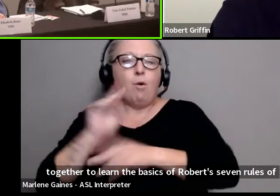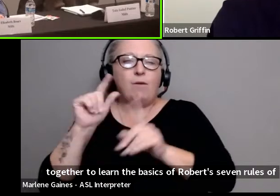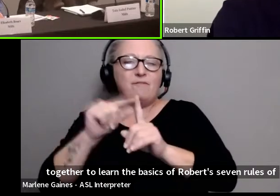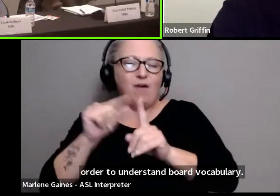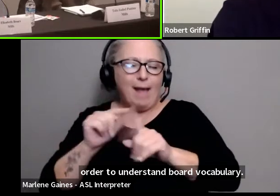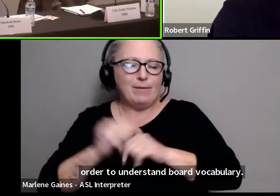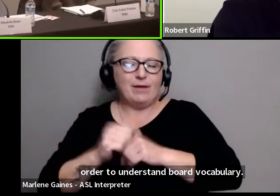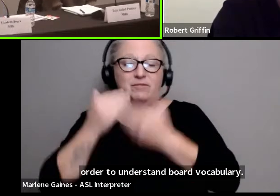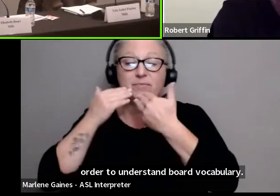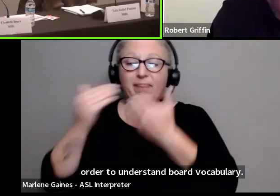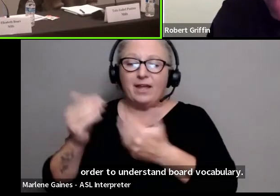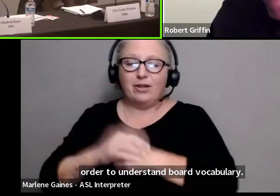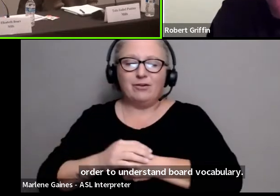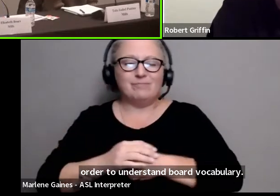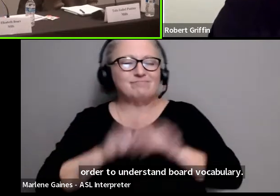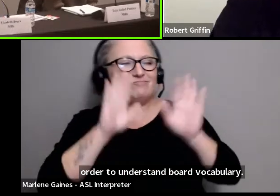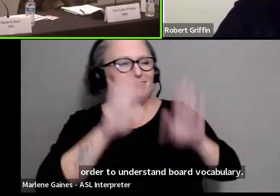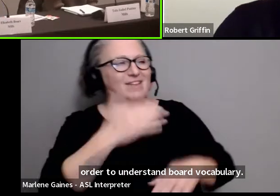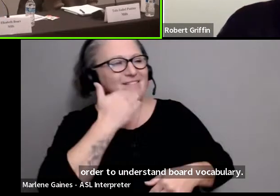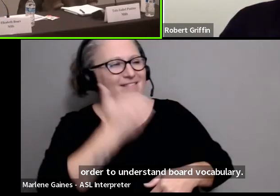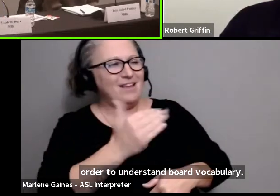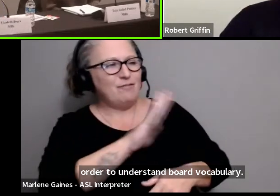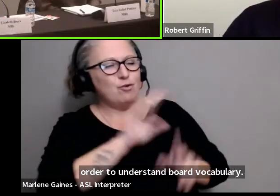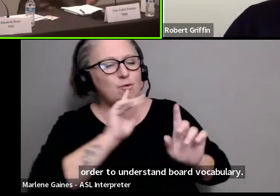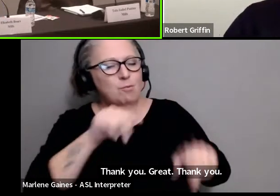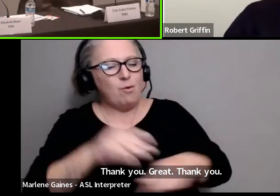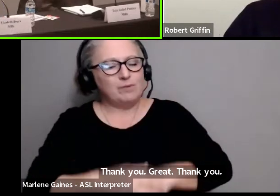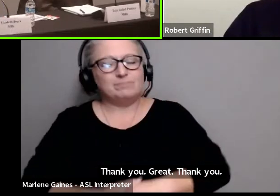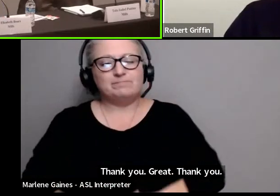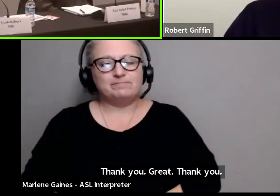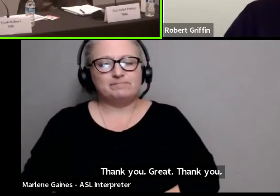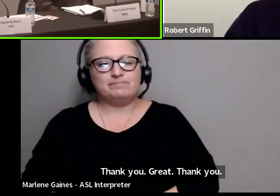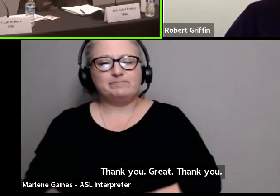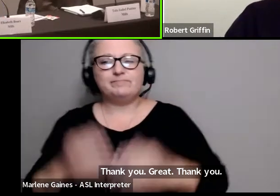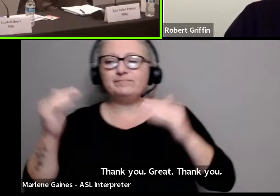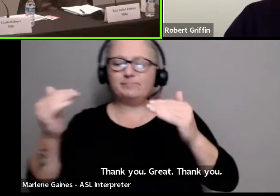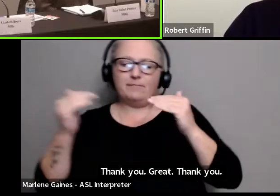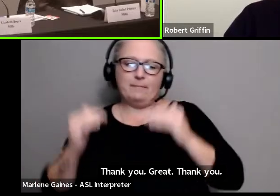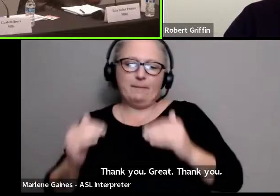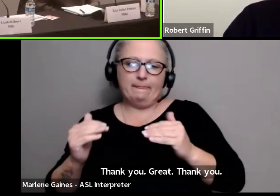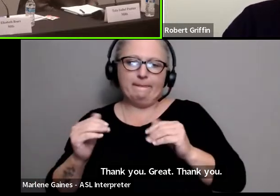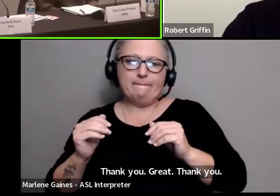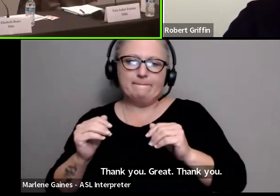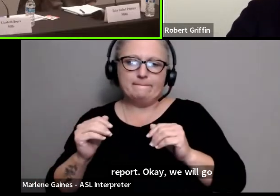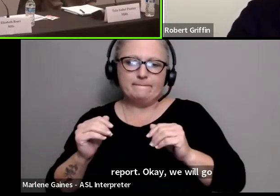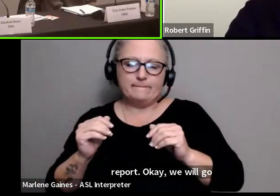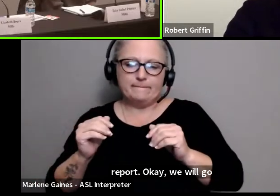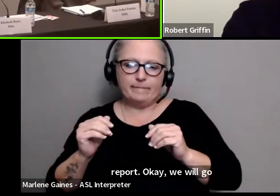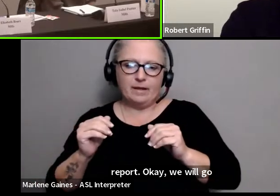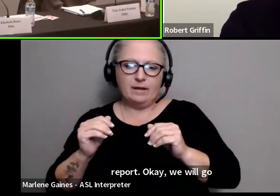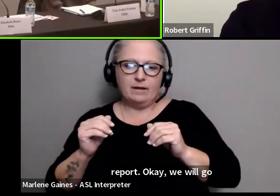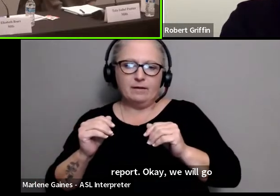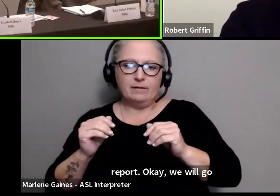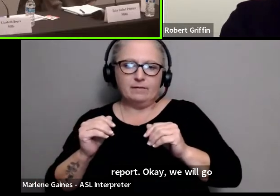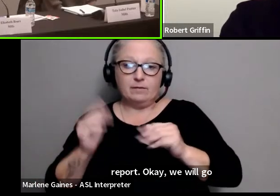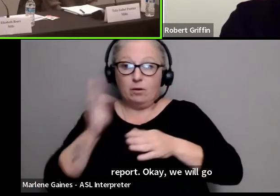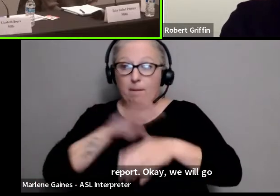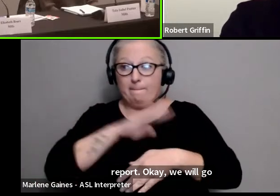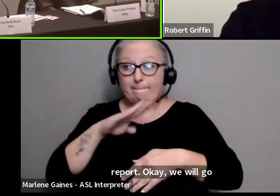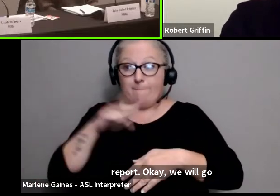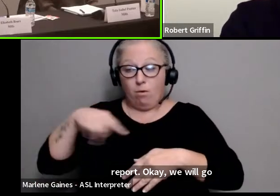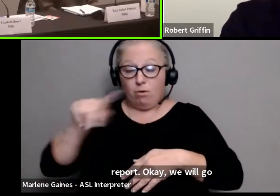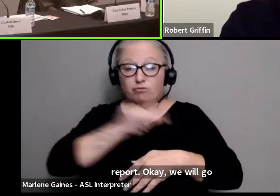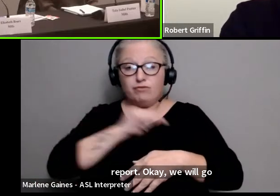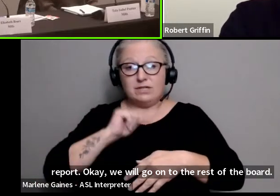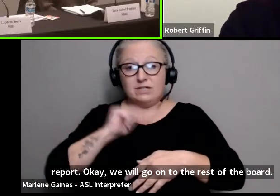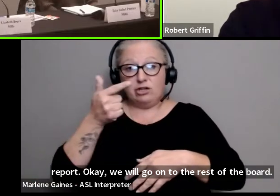Great. Thank you. Great report. Okay, we will go on to the rest of the board. Trustee